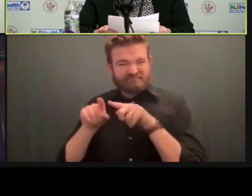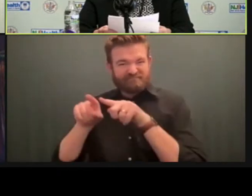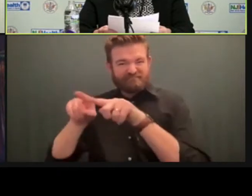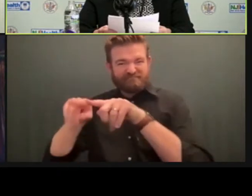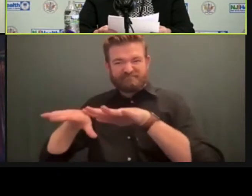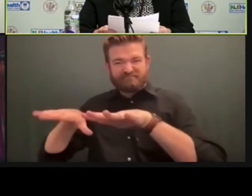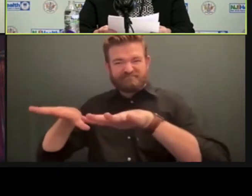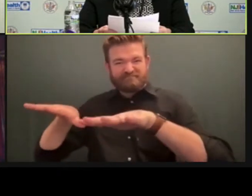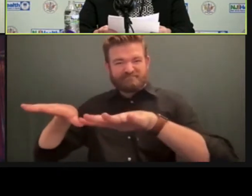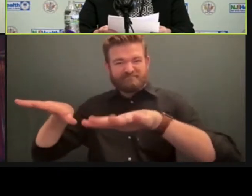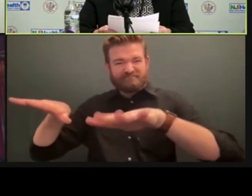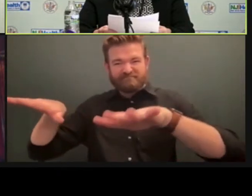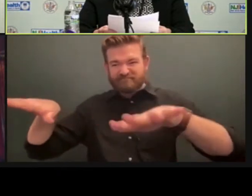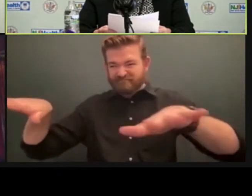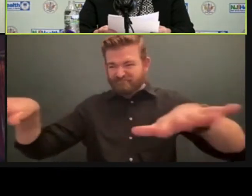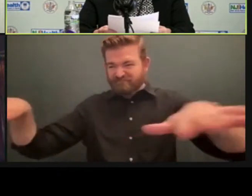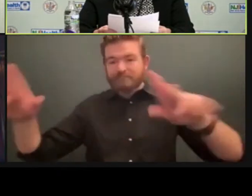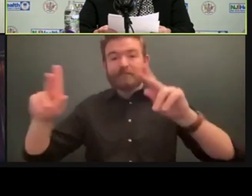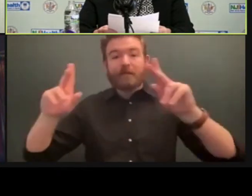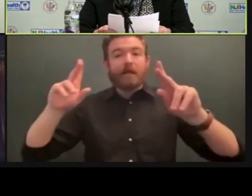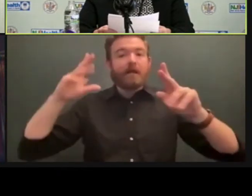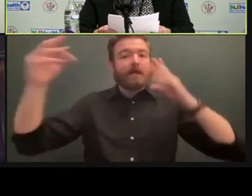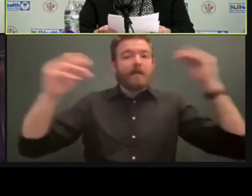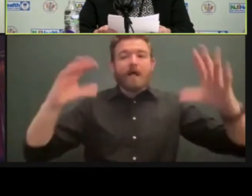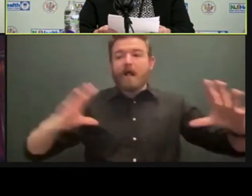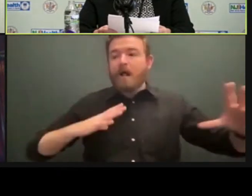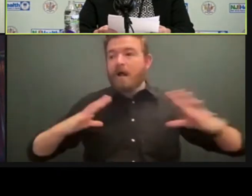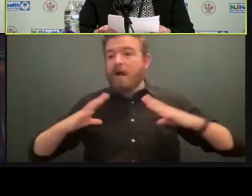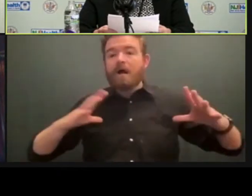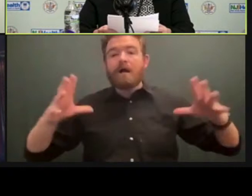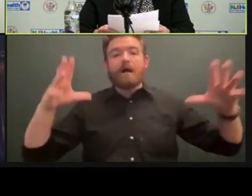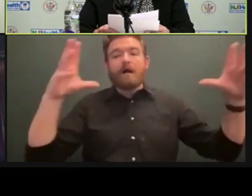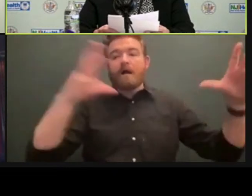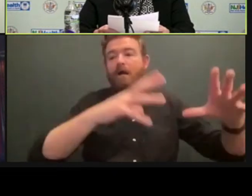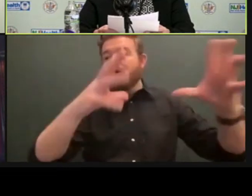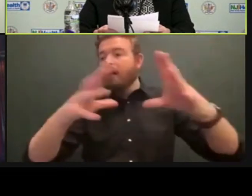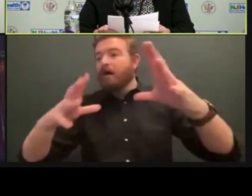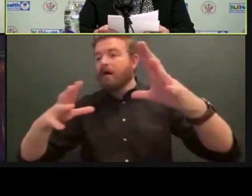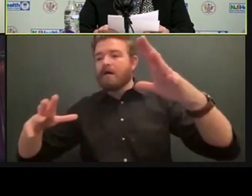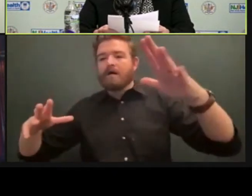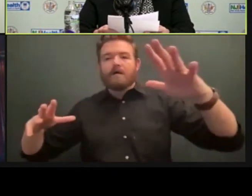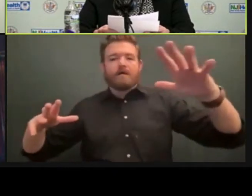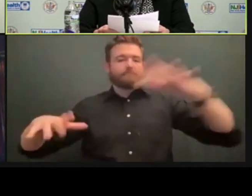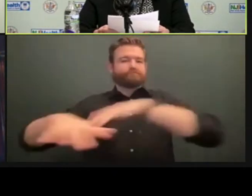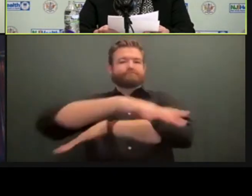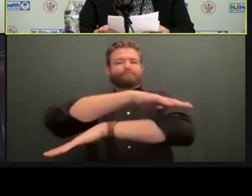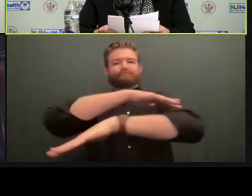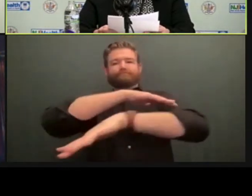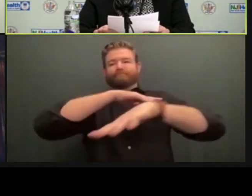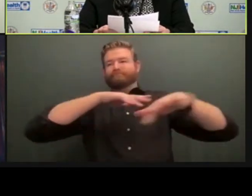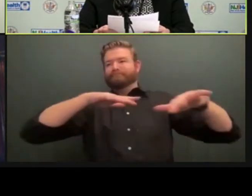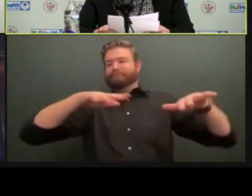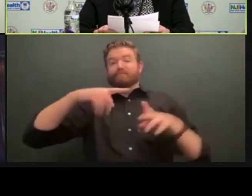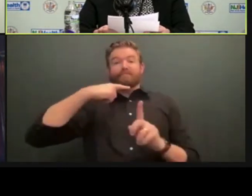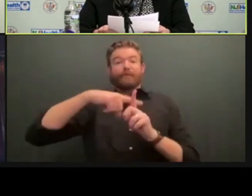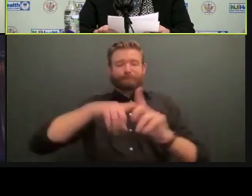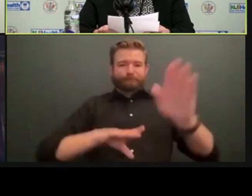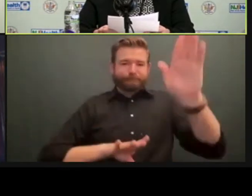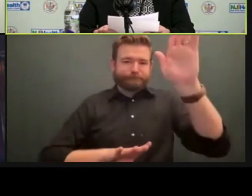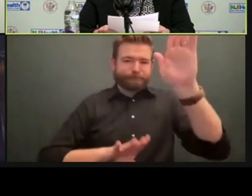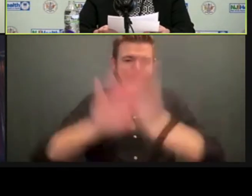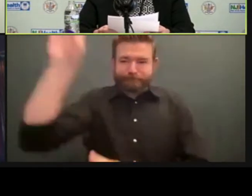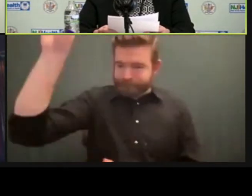gatherings, have caused a tsunami of infections in the state. We are reporting record high COVID cases and test positivity